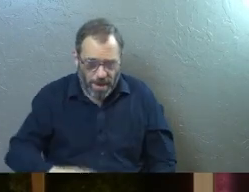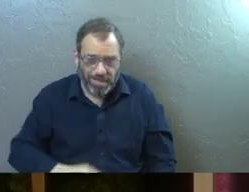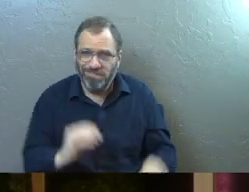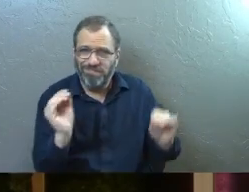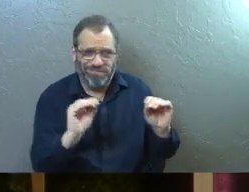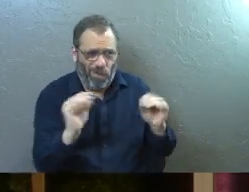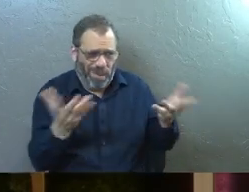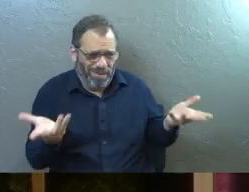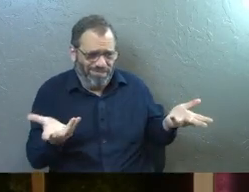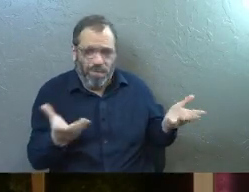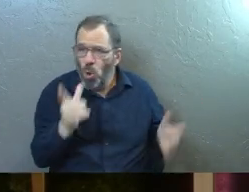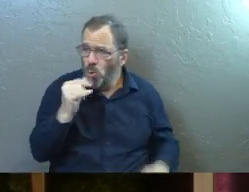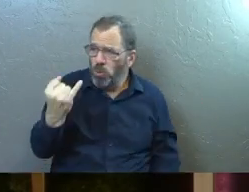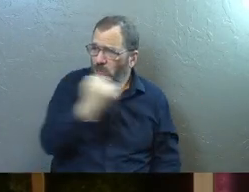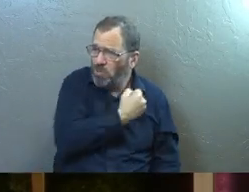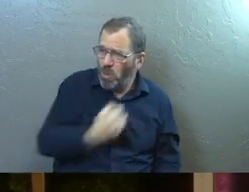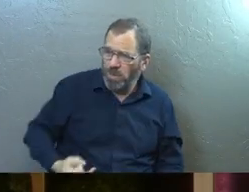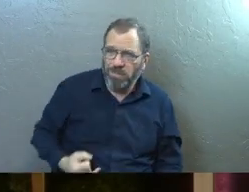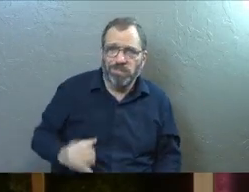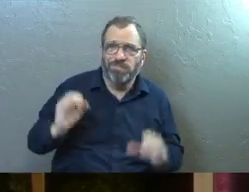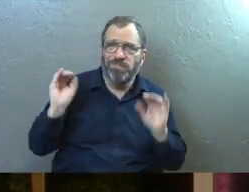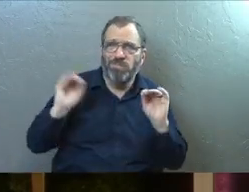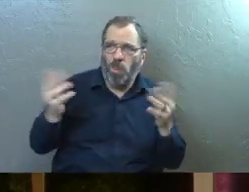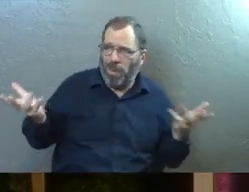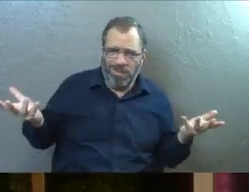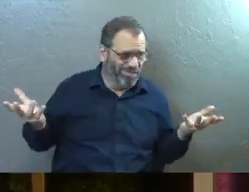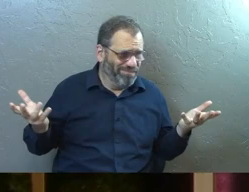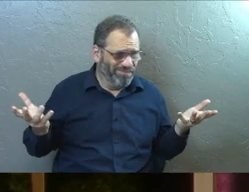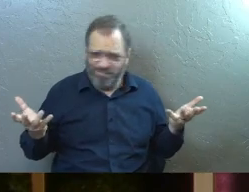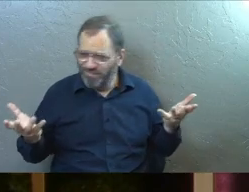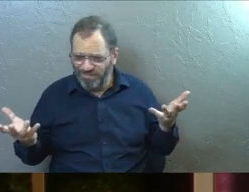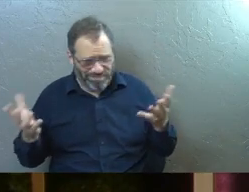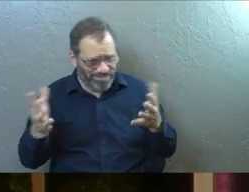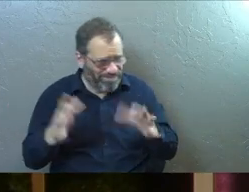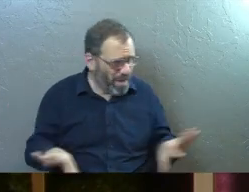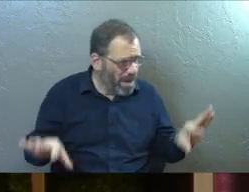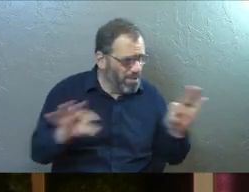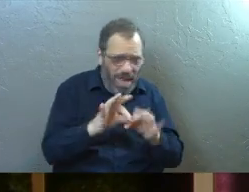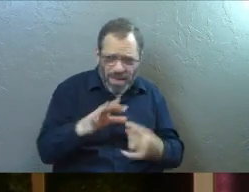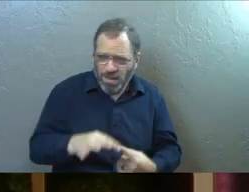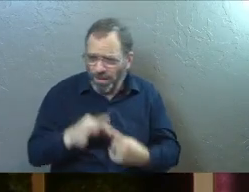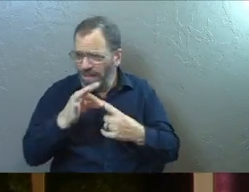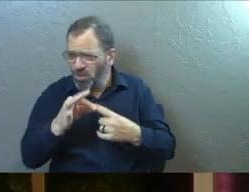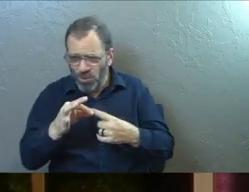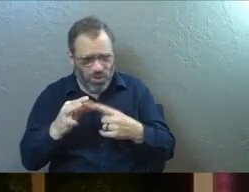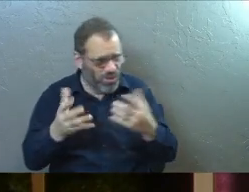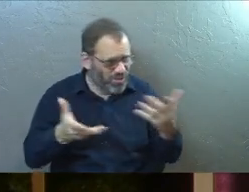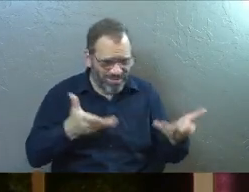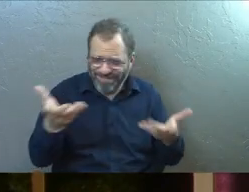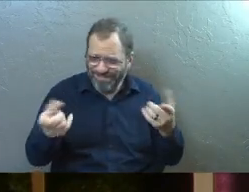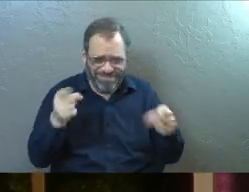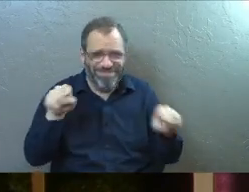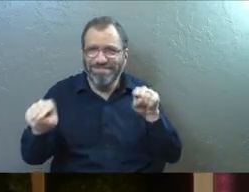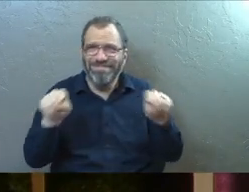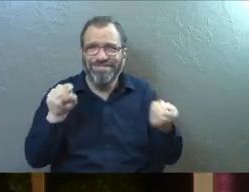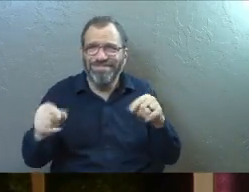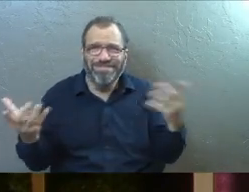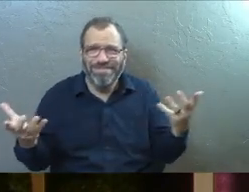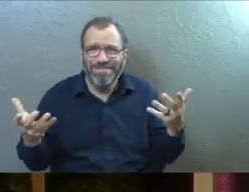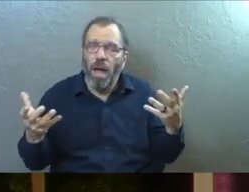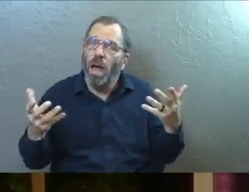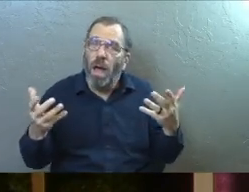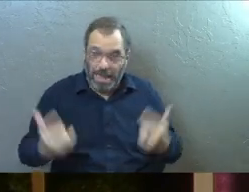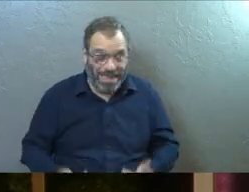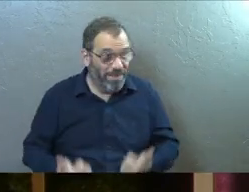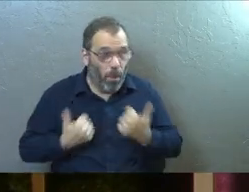Nobody. Who's Joseph? Nobody. There's nothing about them that's super special or significant from any other person. And